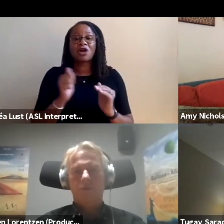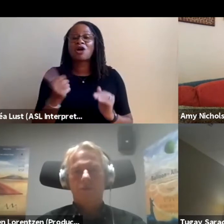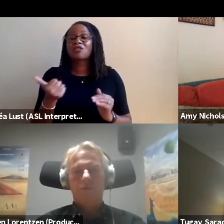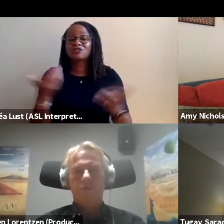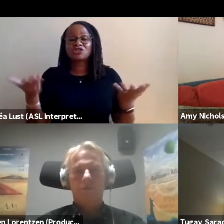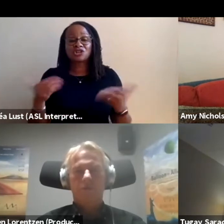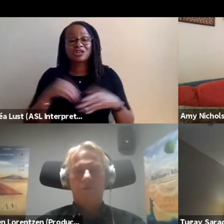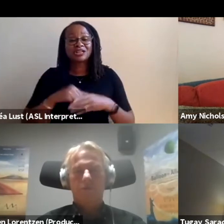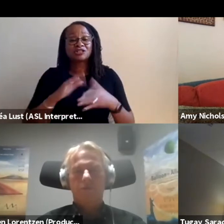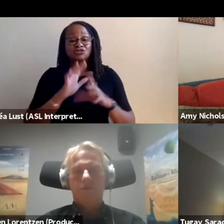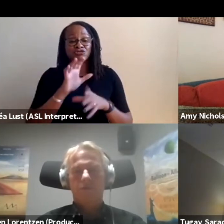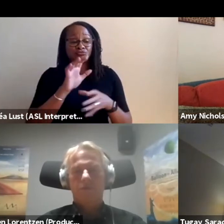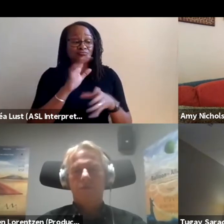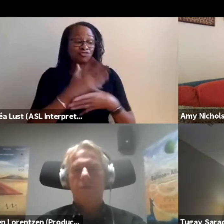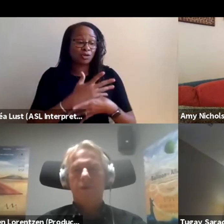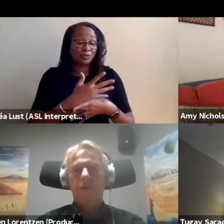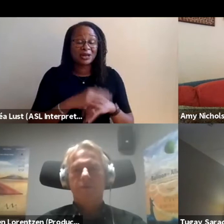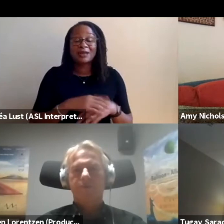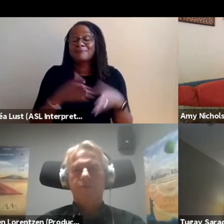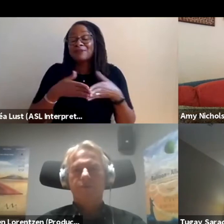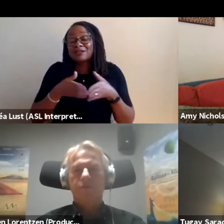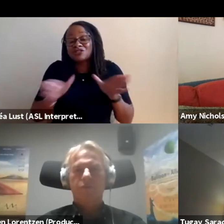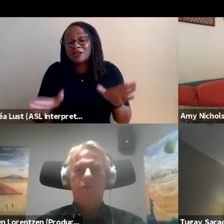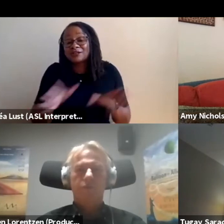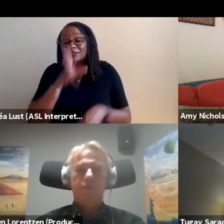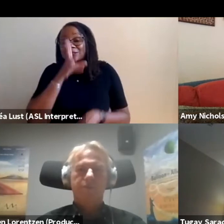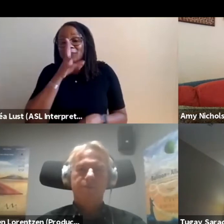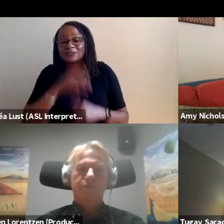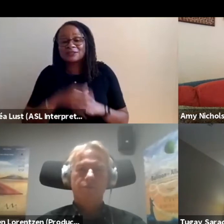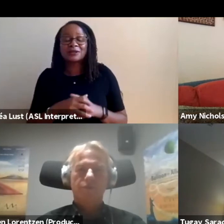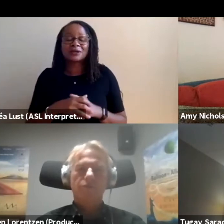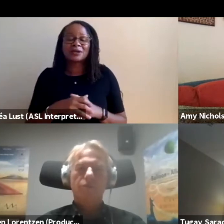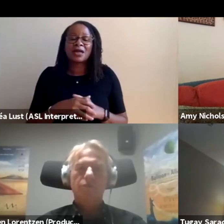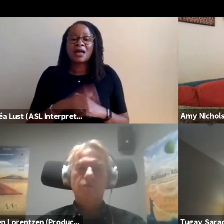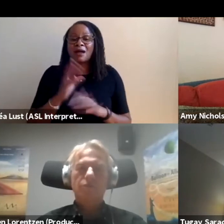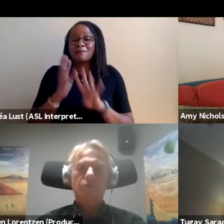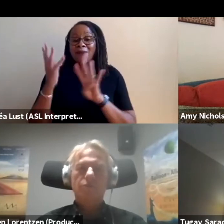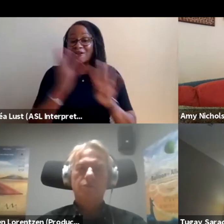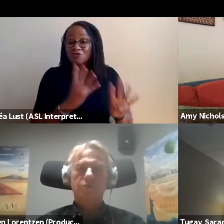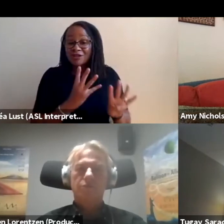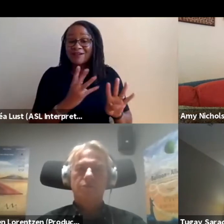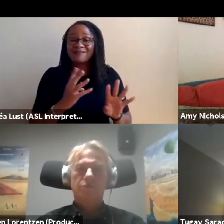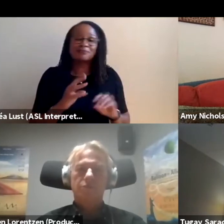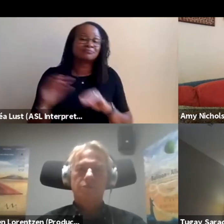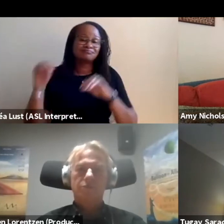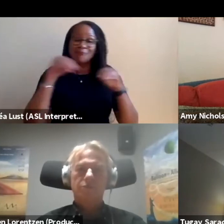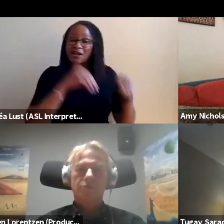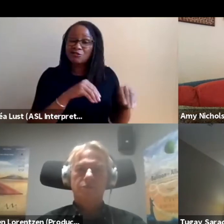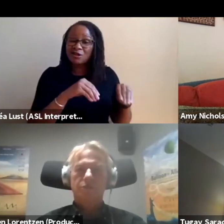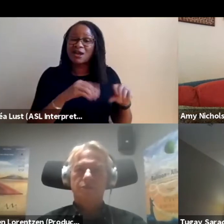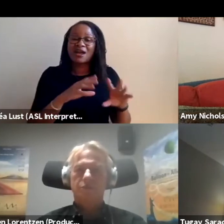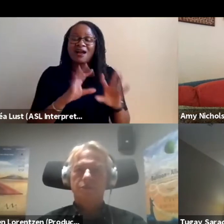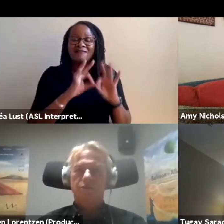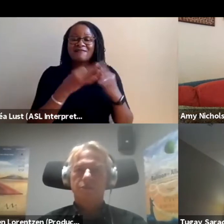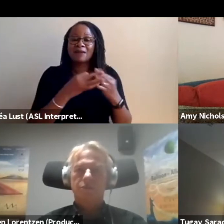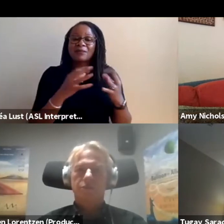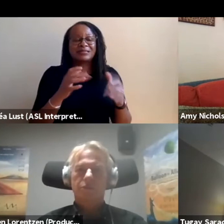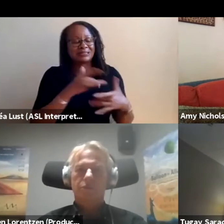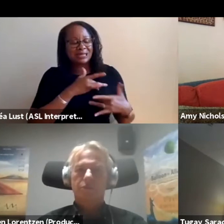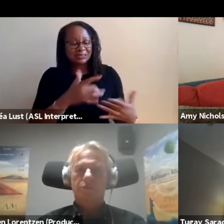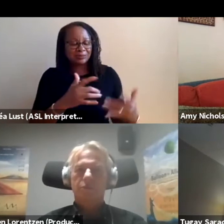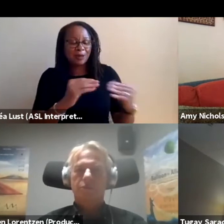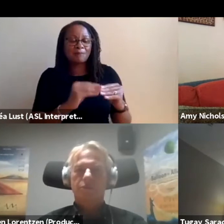Germany. And in general speaking, guest workers' families, migrants, are much more conservative than the